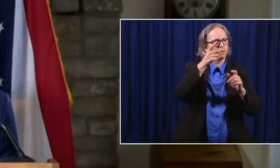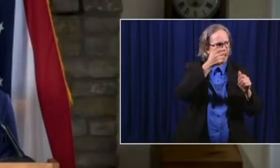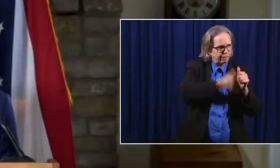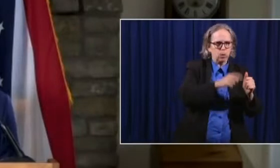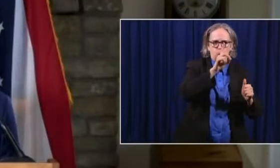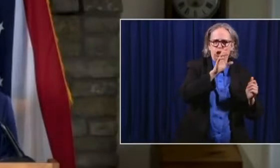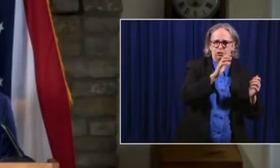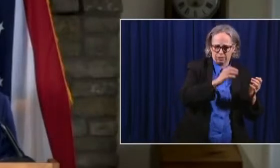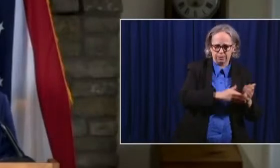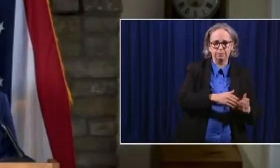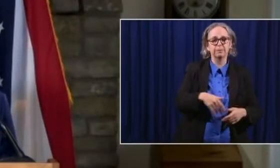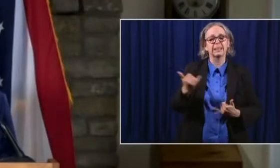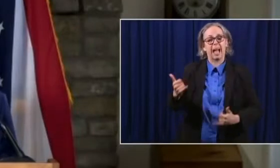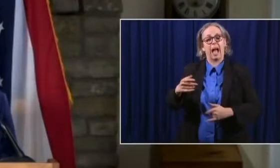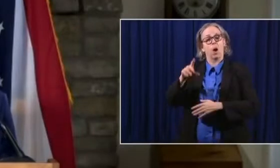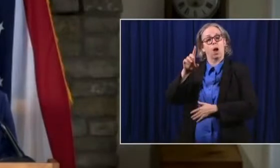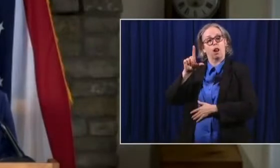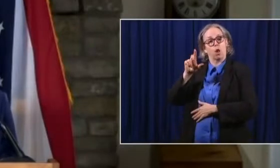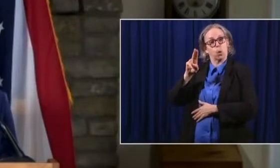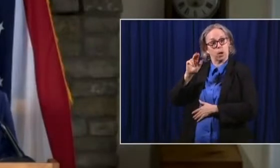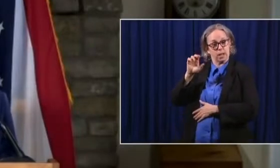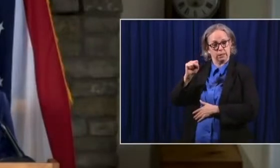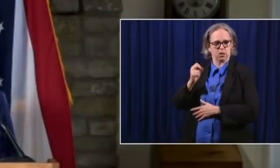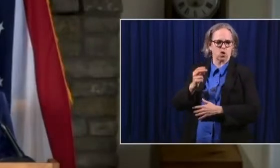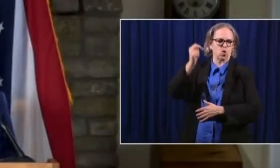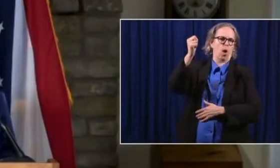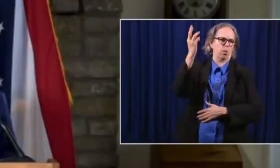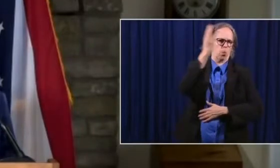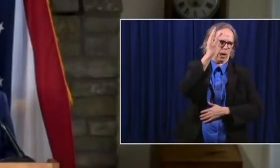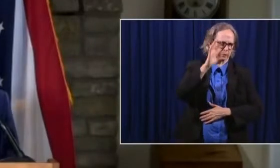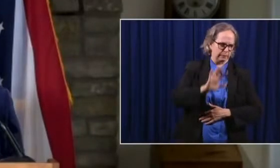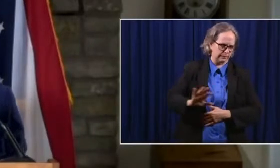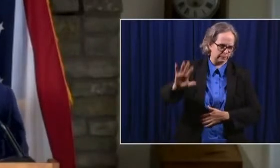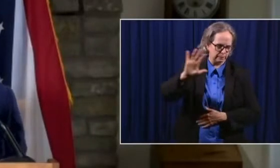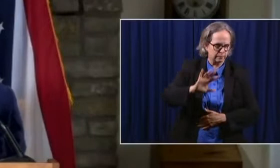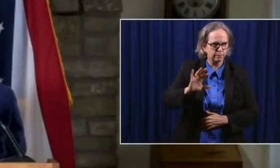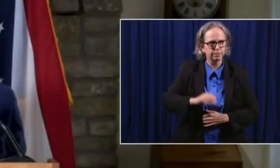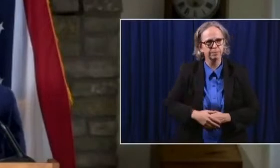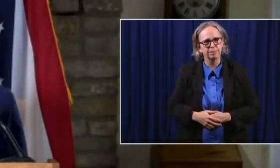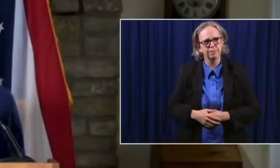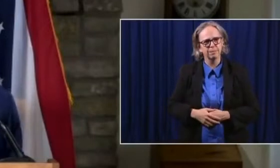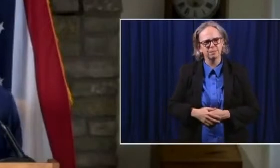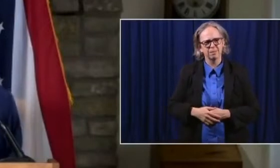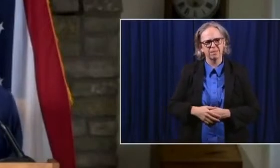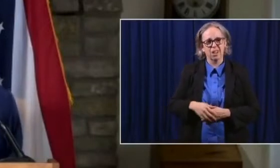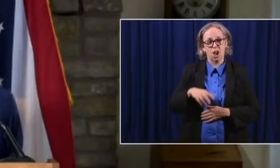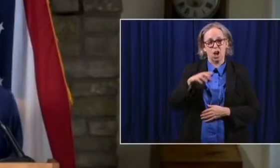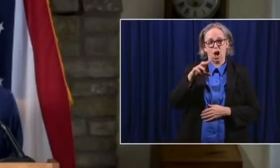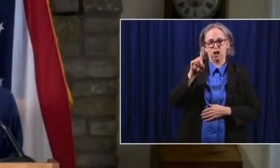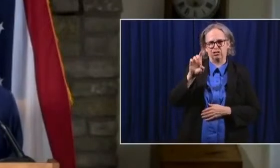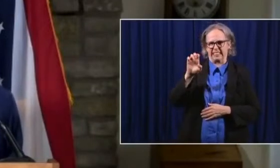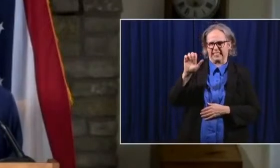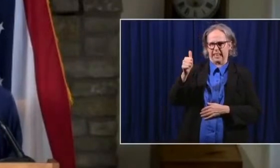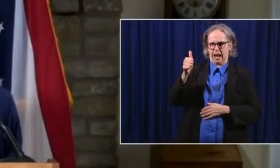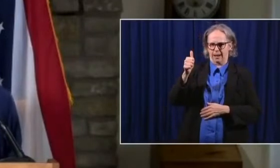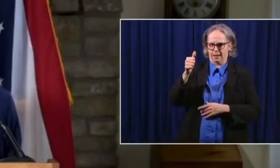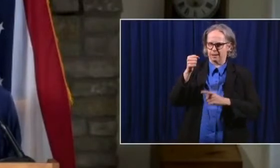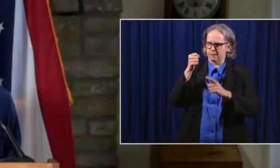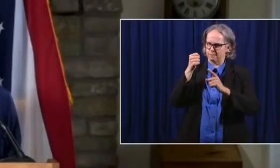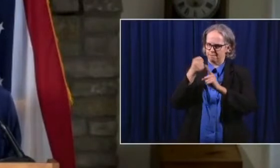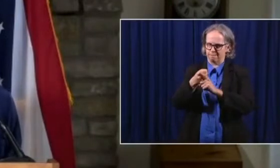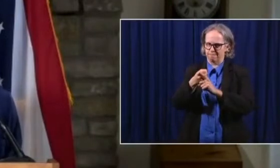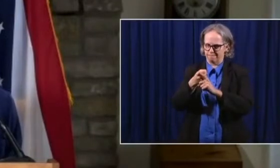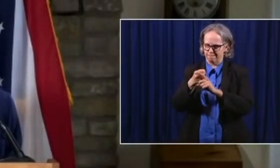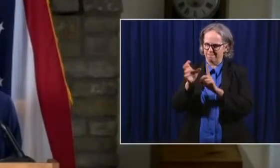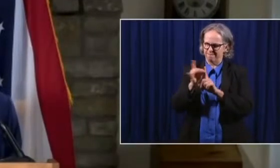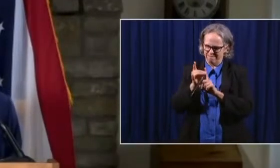indicators. They're red because the county meets the CDC's threshold for high incidence. They're at 110. They added